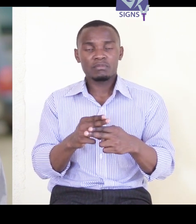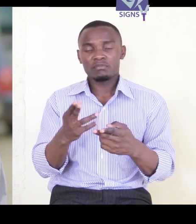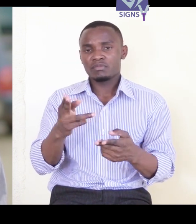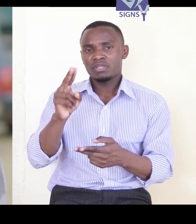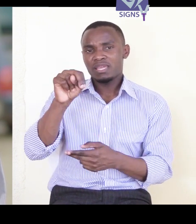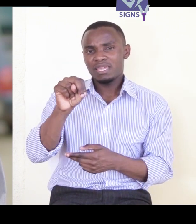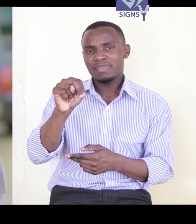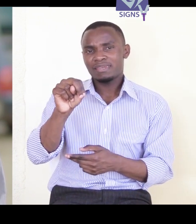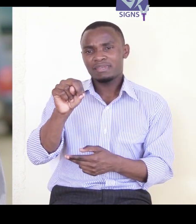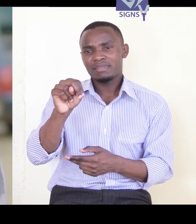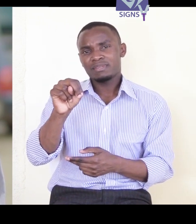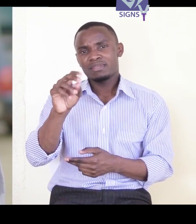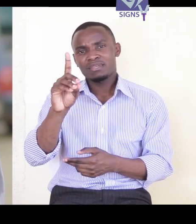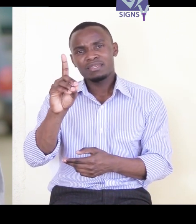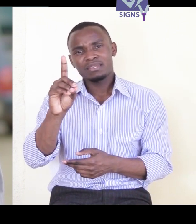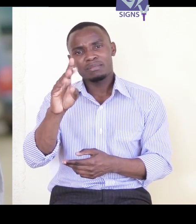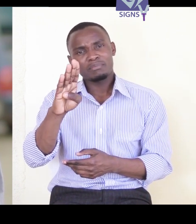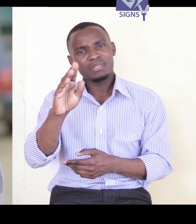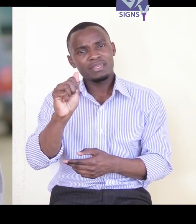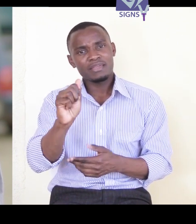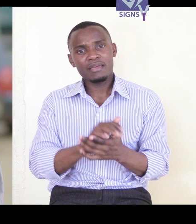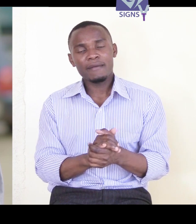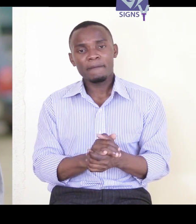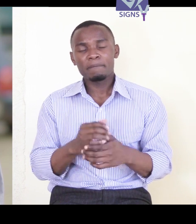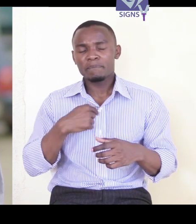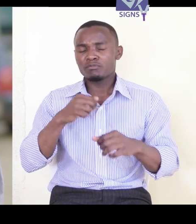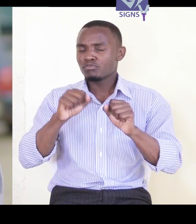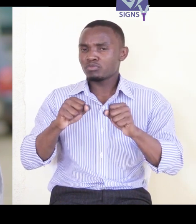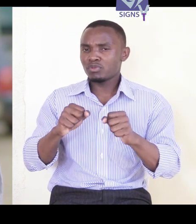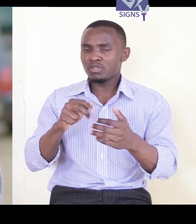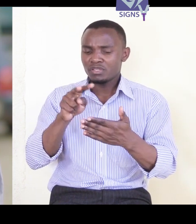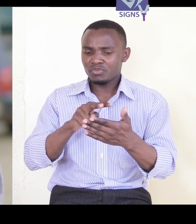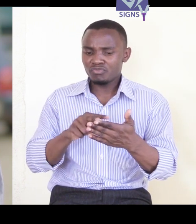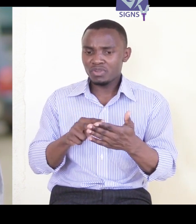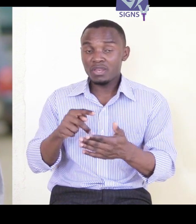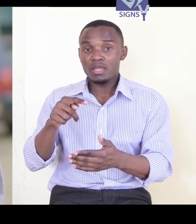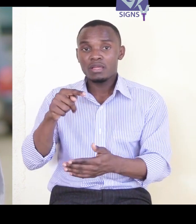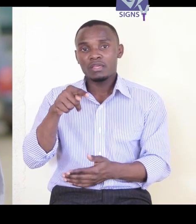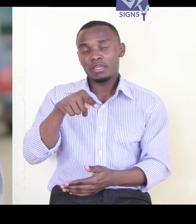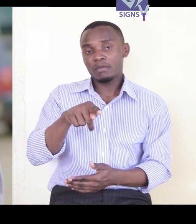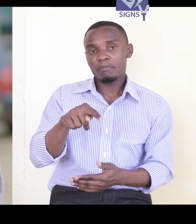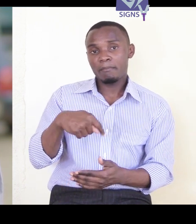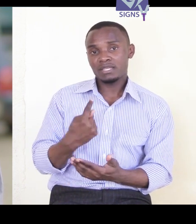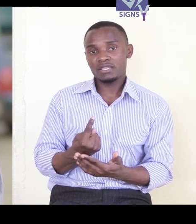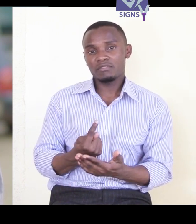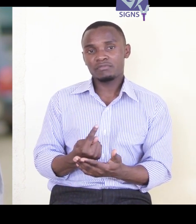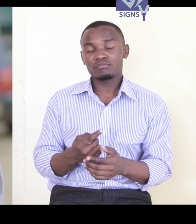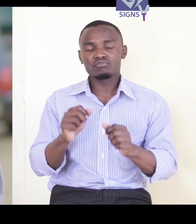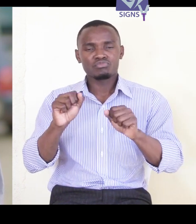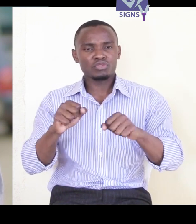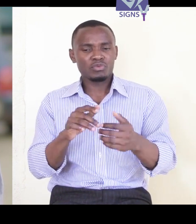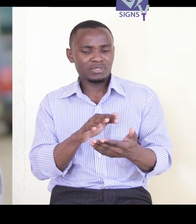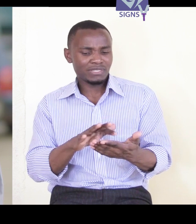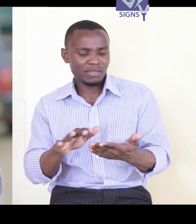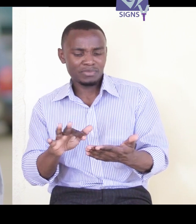TalkBack, which reads for us. So I don't need anybody to assist me in reading. I'm able to read for myself. I'm able to type anything